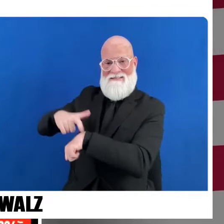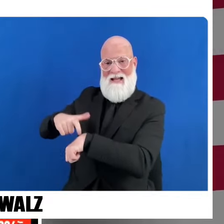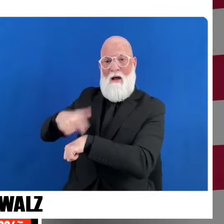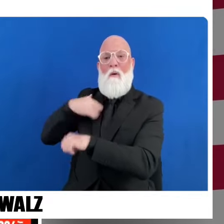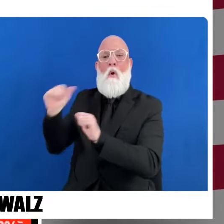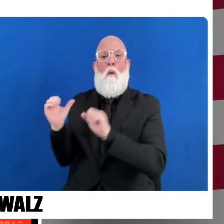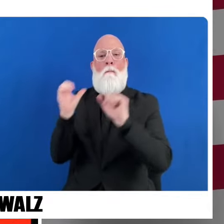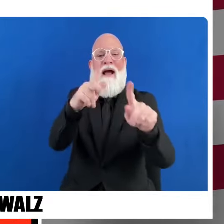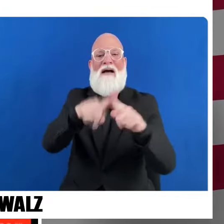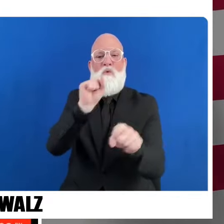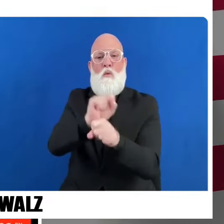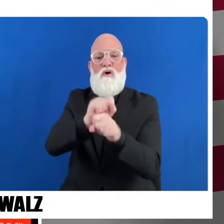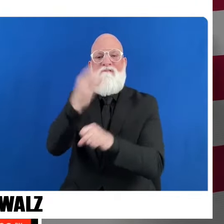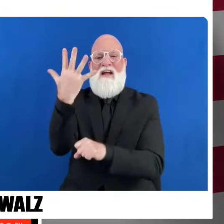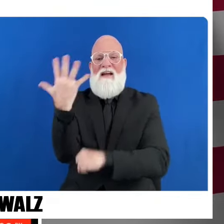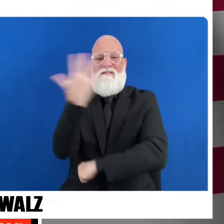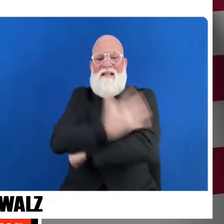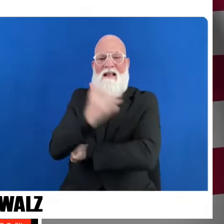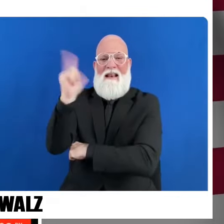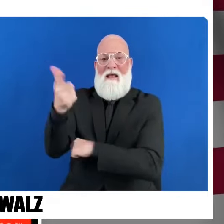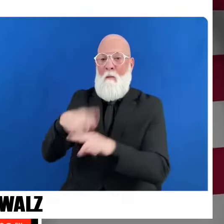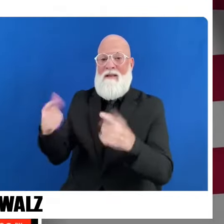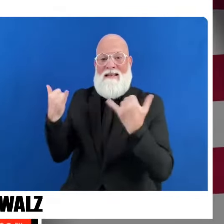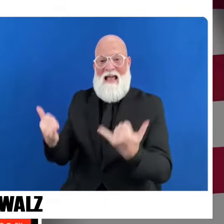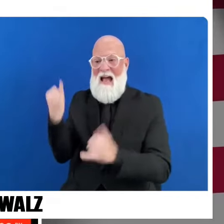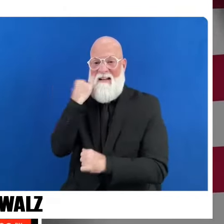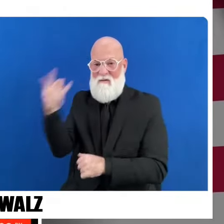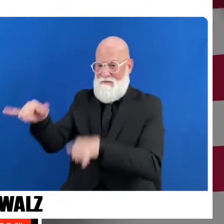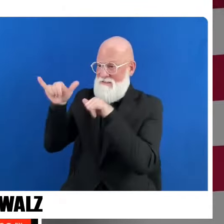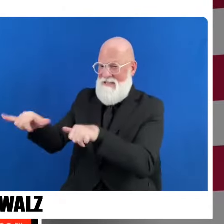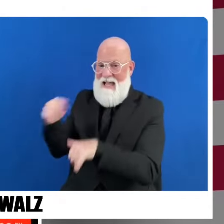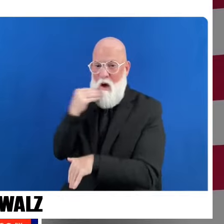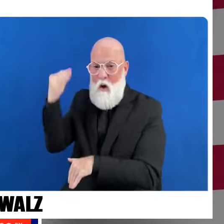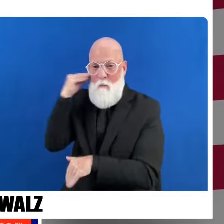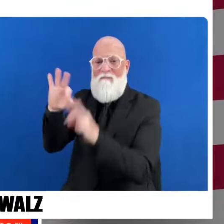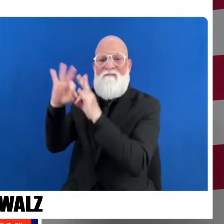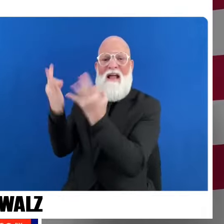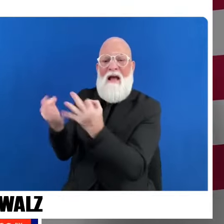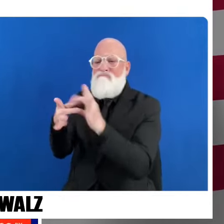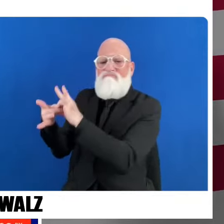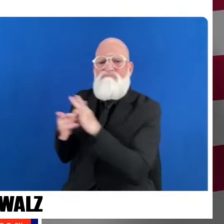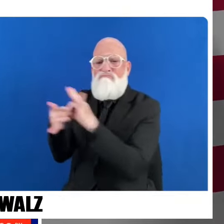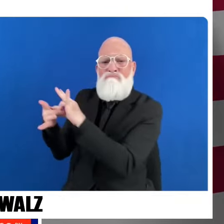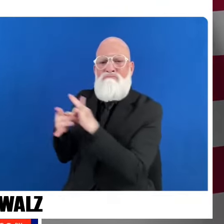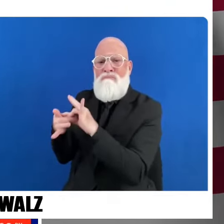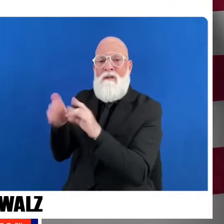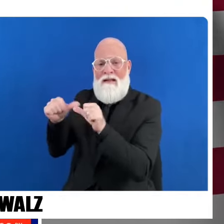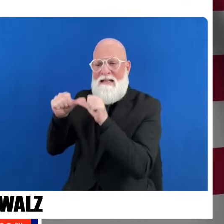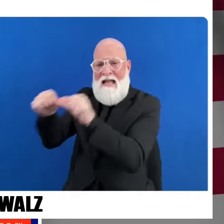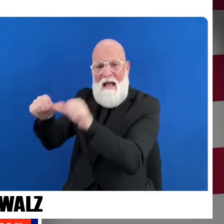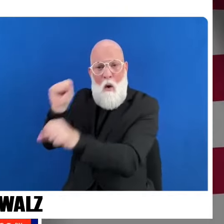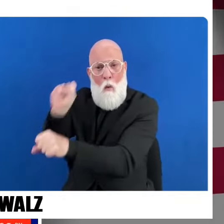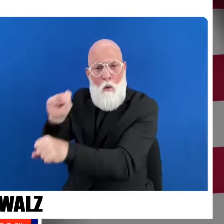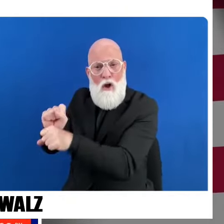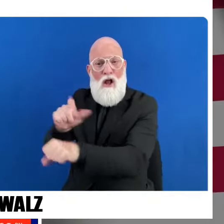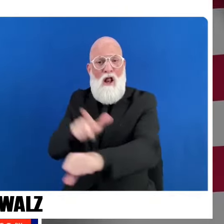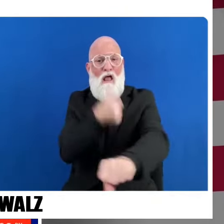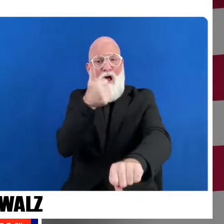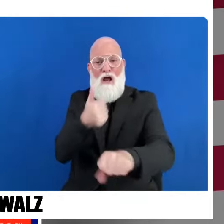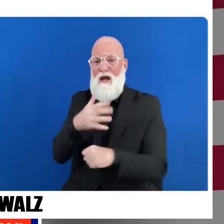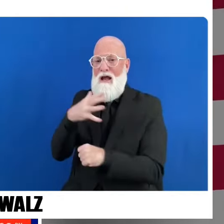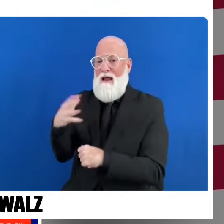is that gets the child off to a better start, the family works better, we stay in their employers, we get more consistency in that. So Kamala Harris has made it a priority.